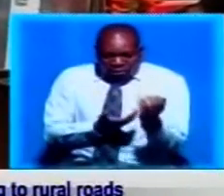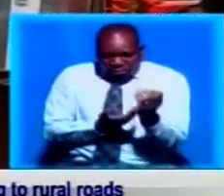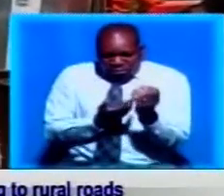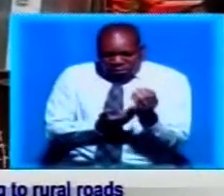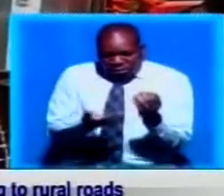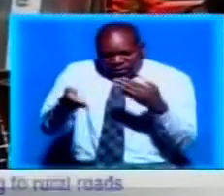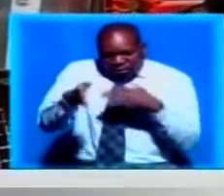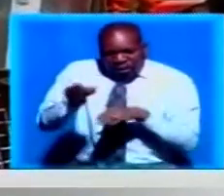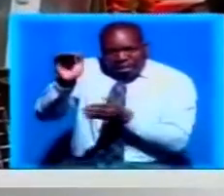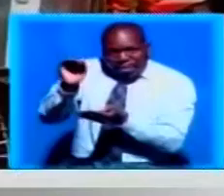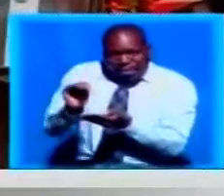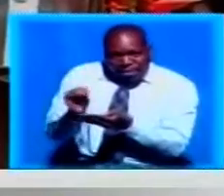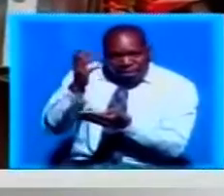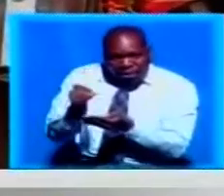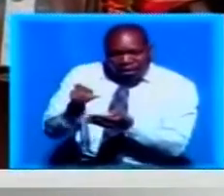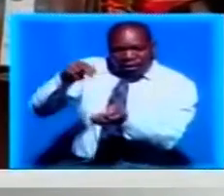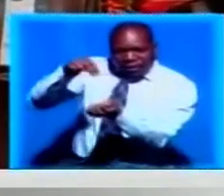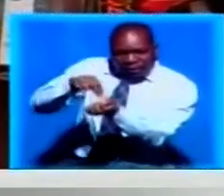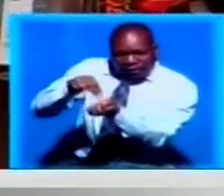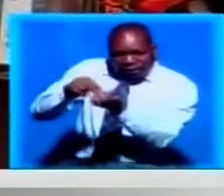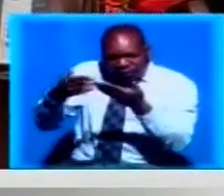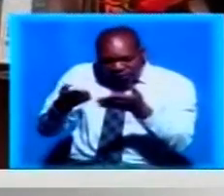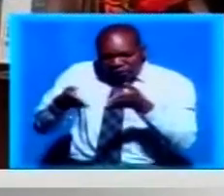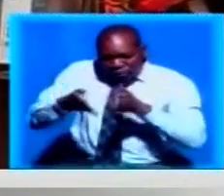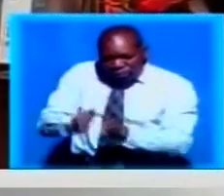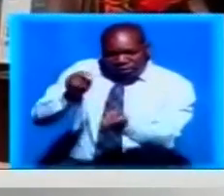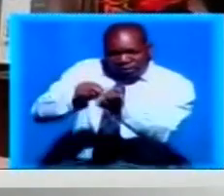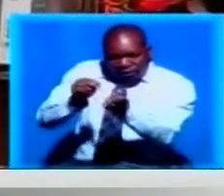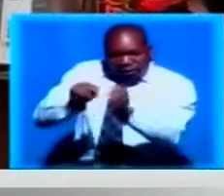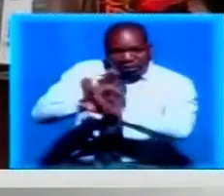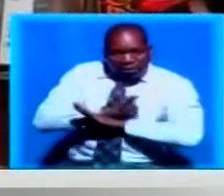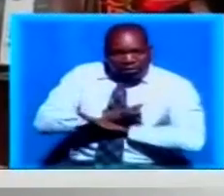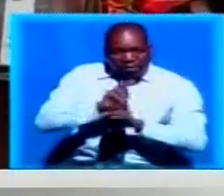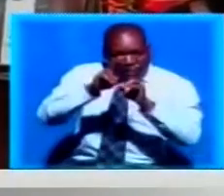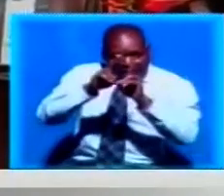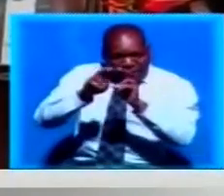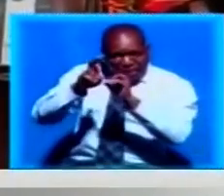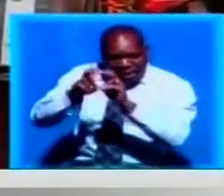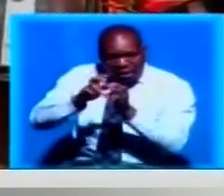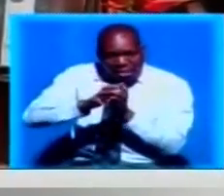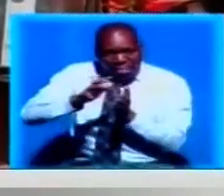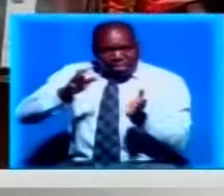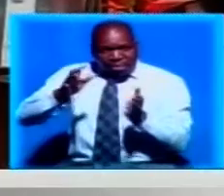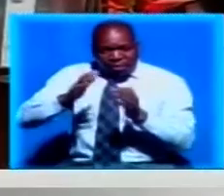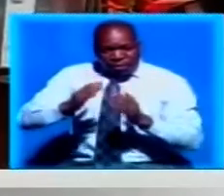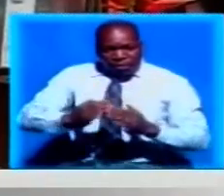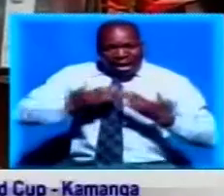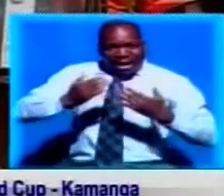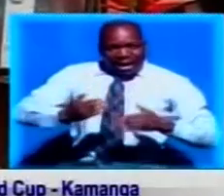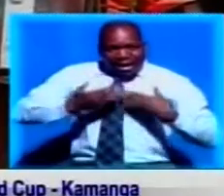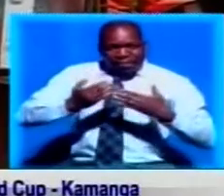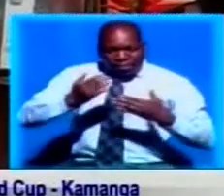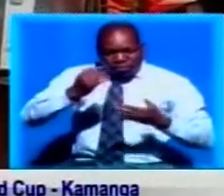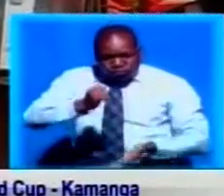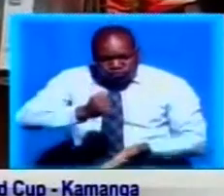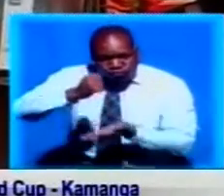by increasing the number of nurses and midwives in rural areas in Zambia. Chai is grateful for the funding